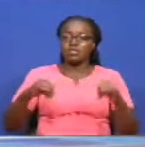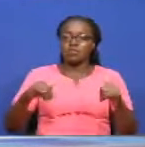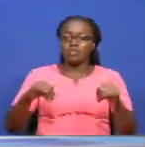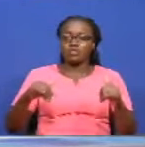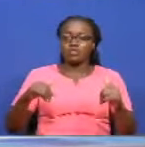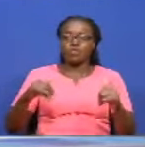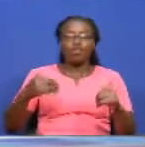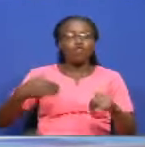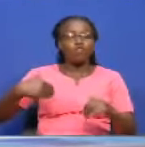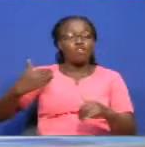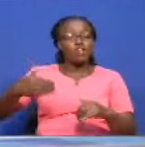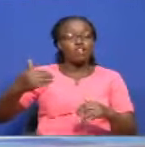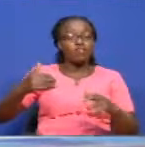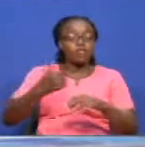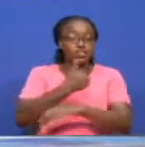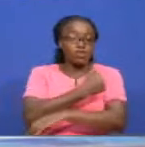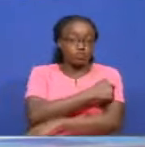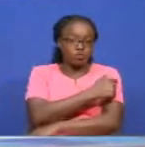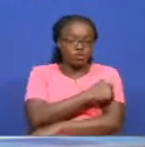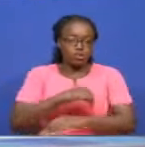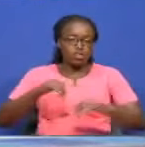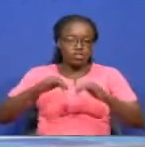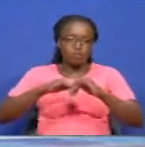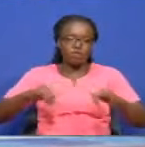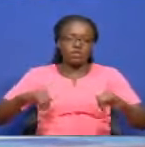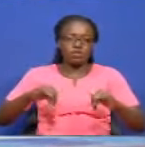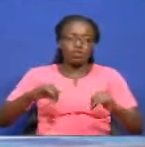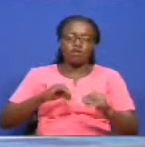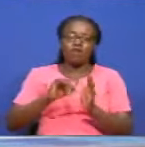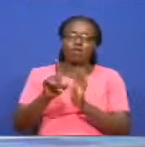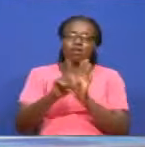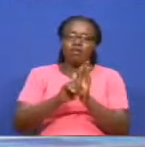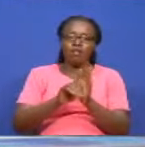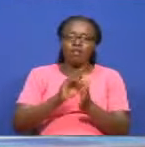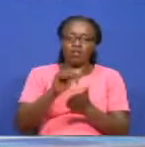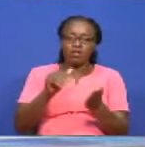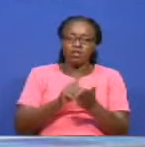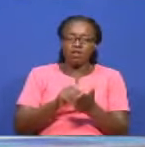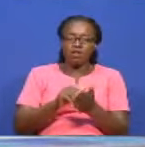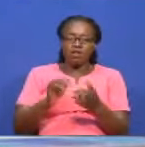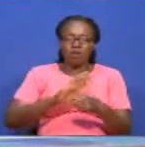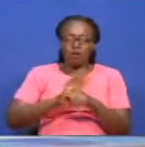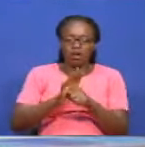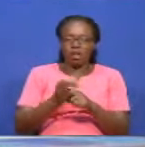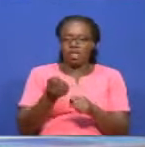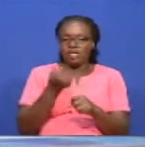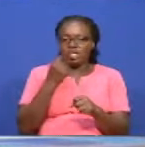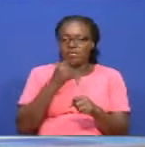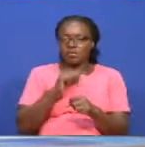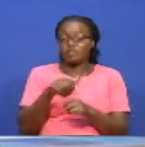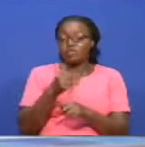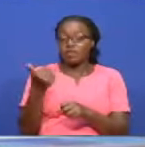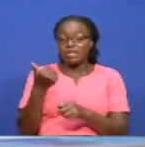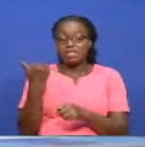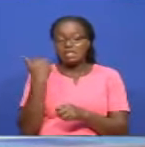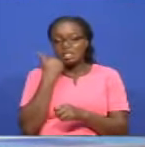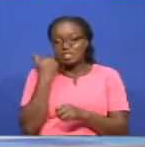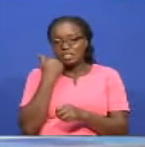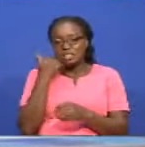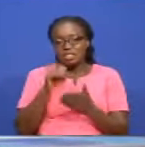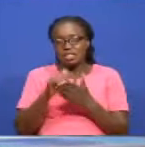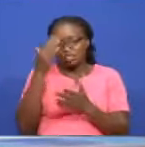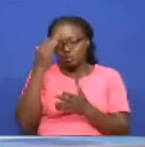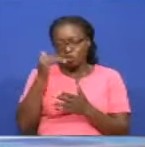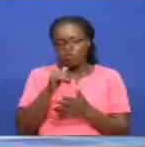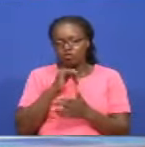every hospital. There is a separation of an isolation center for COVID-19 and treatment of other illnesses. So that's why you don't have